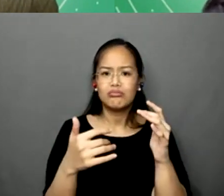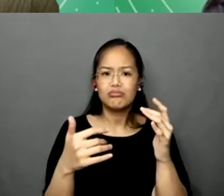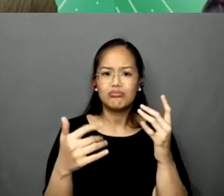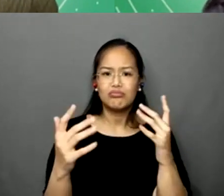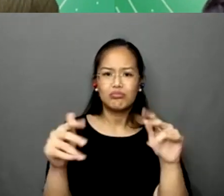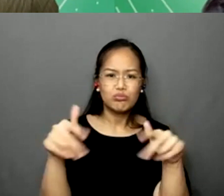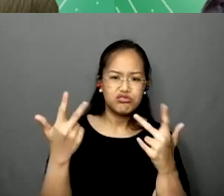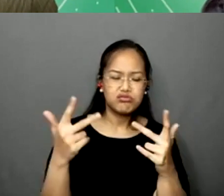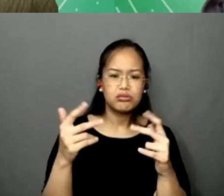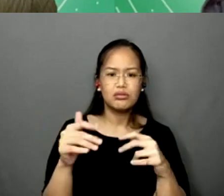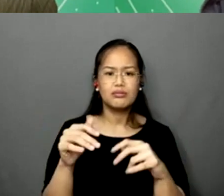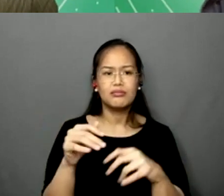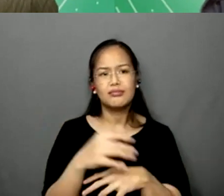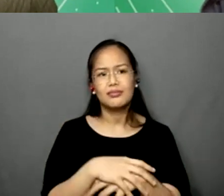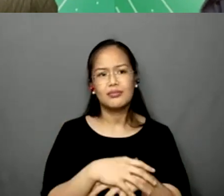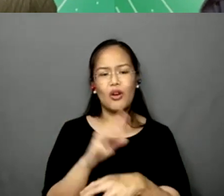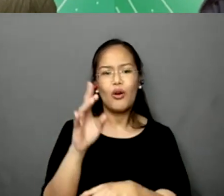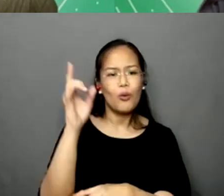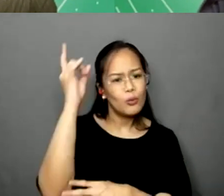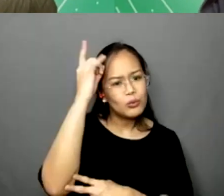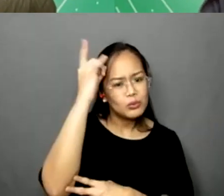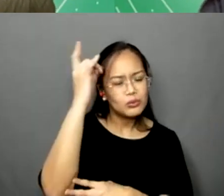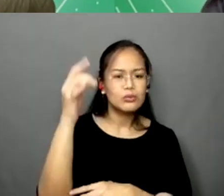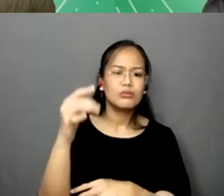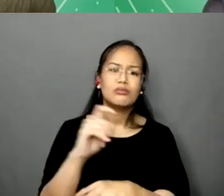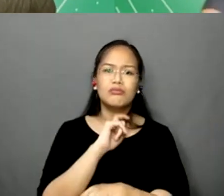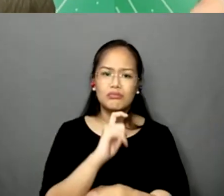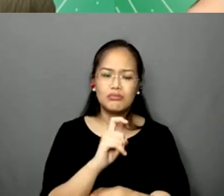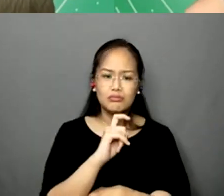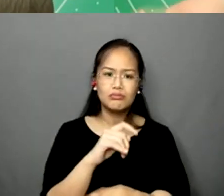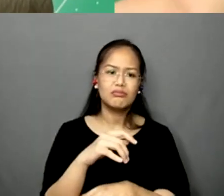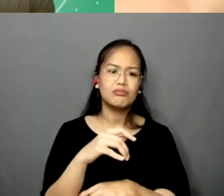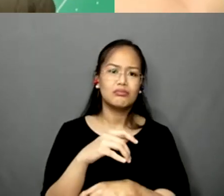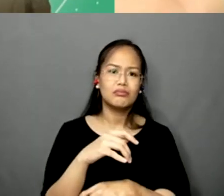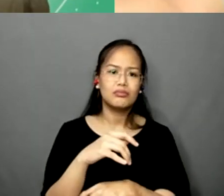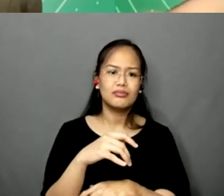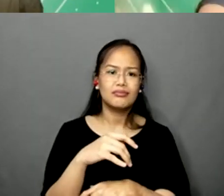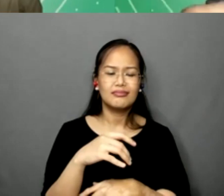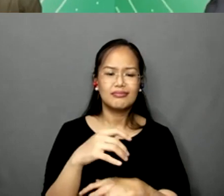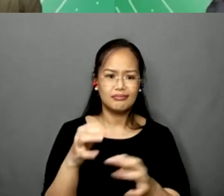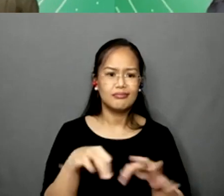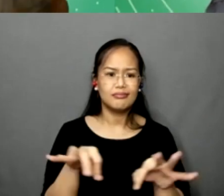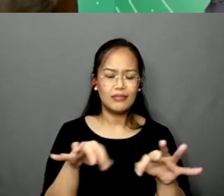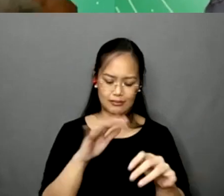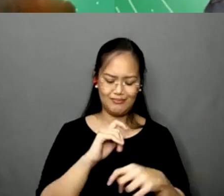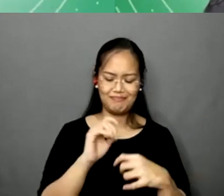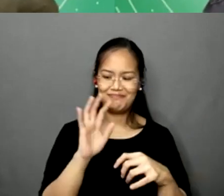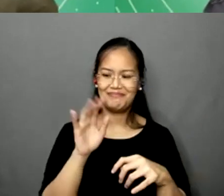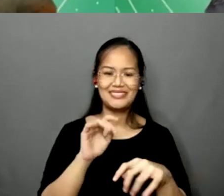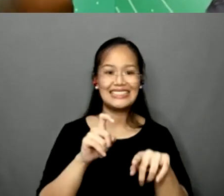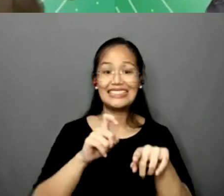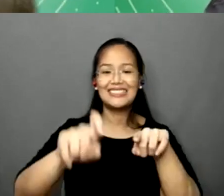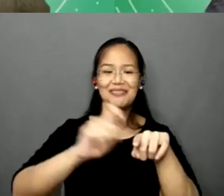and electricity become more important? Mm-hmm. I would say for this kind of question, it's specific to your